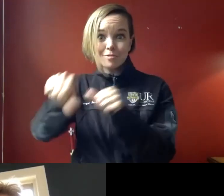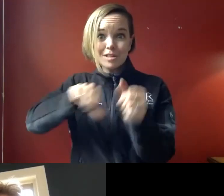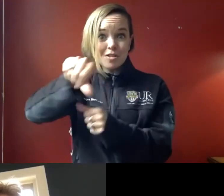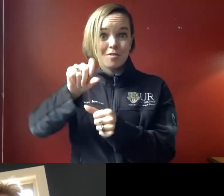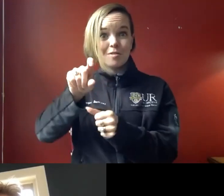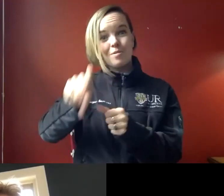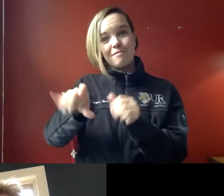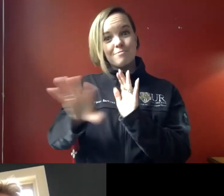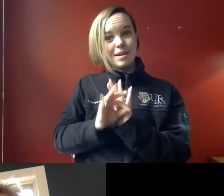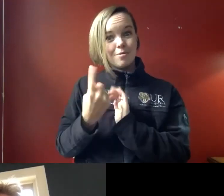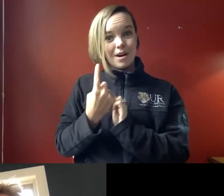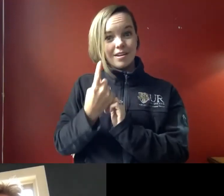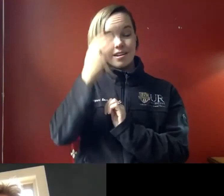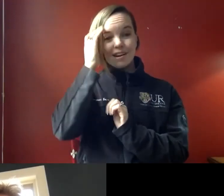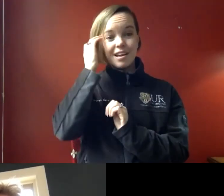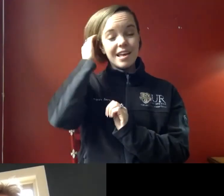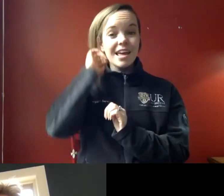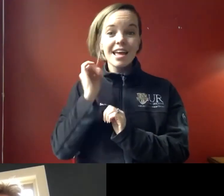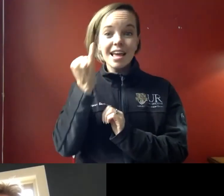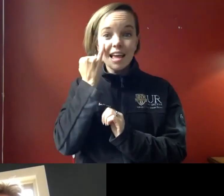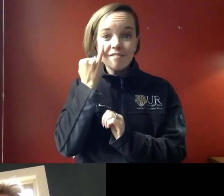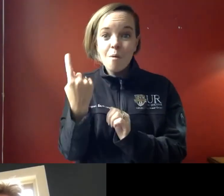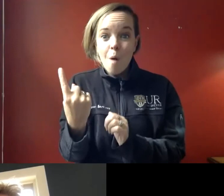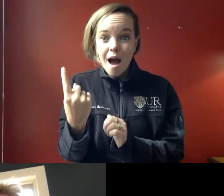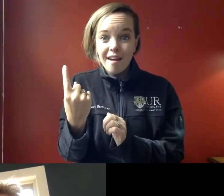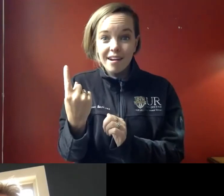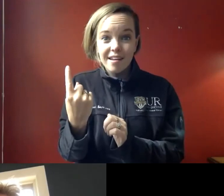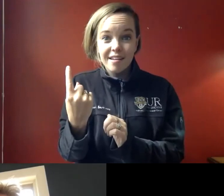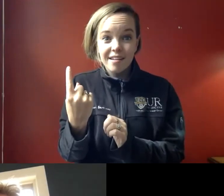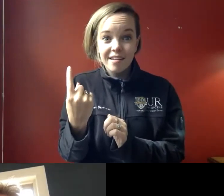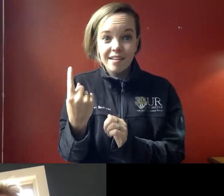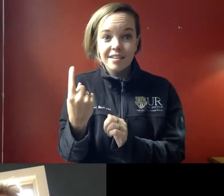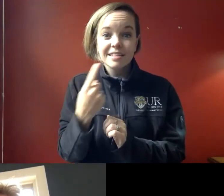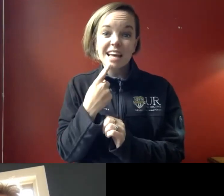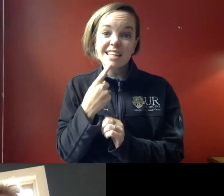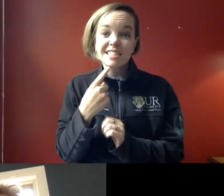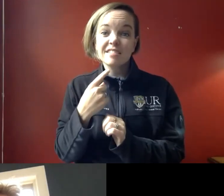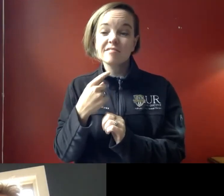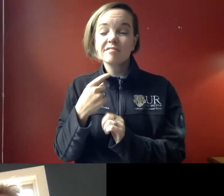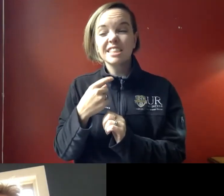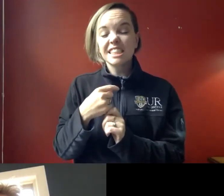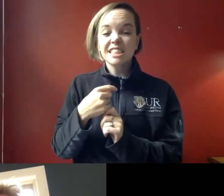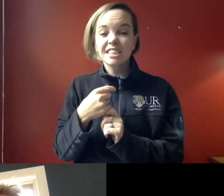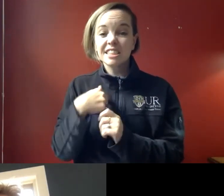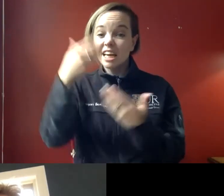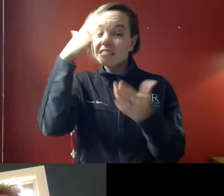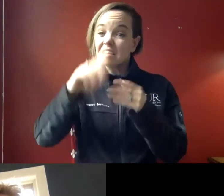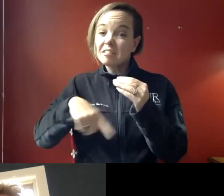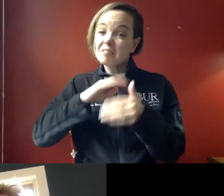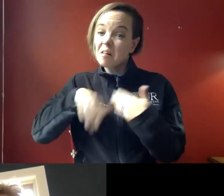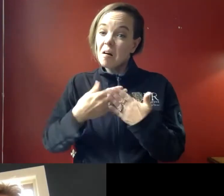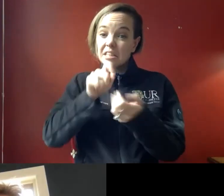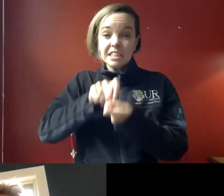to kind of choose. And if one person makes a comment, oh, you know, I don't know all the details, but I